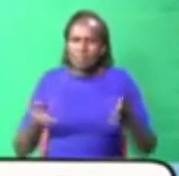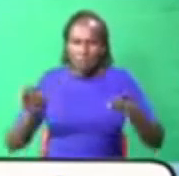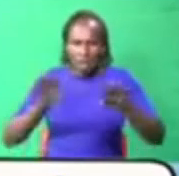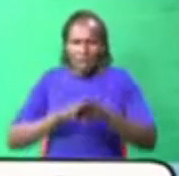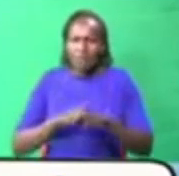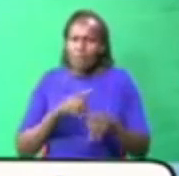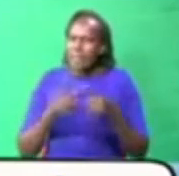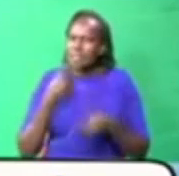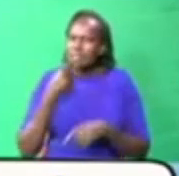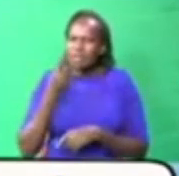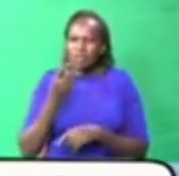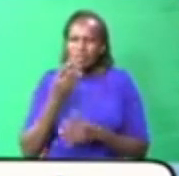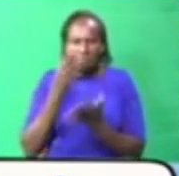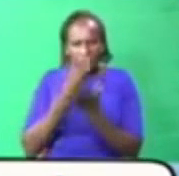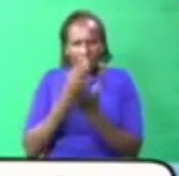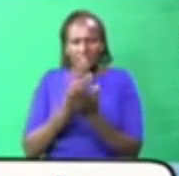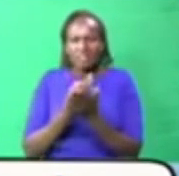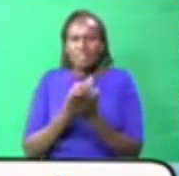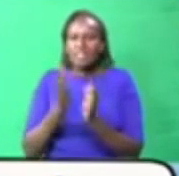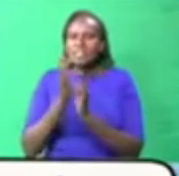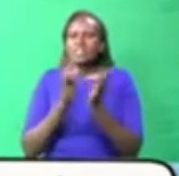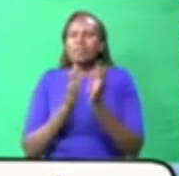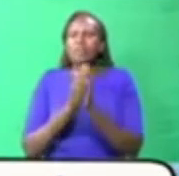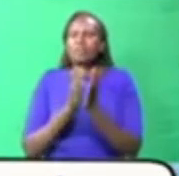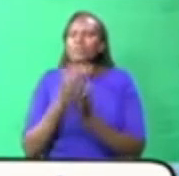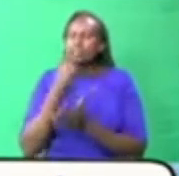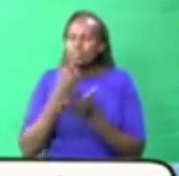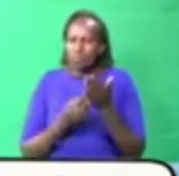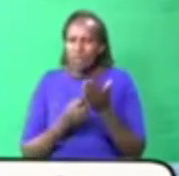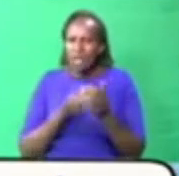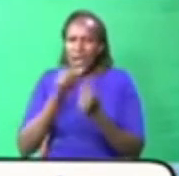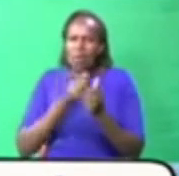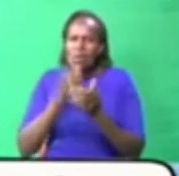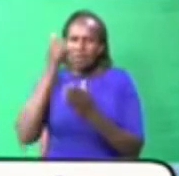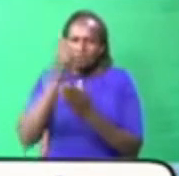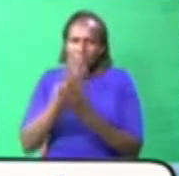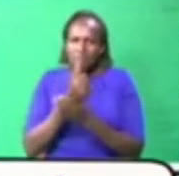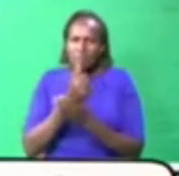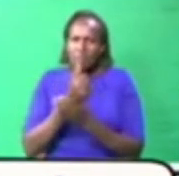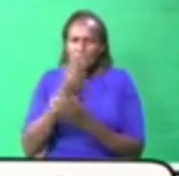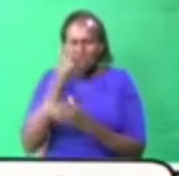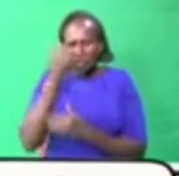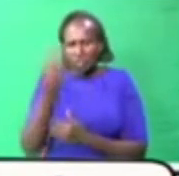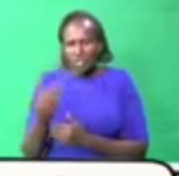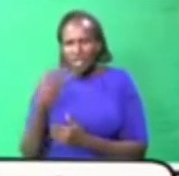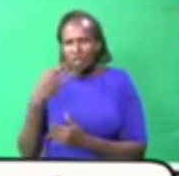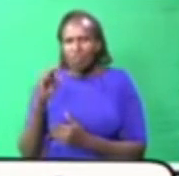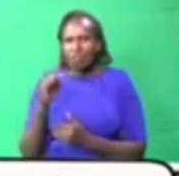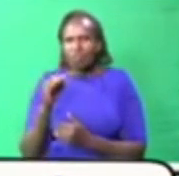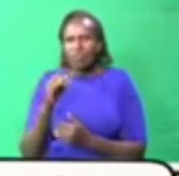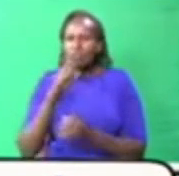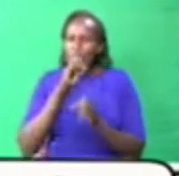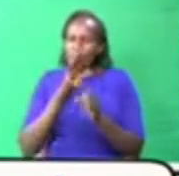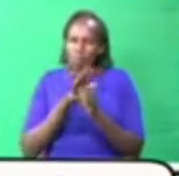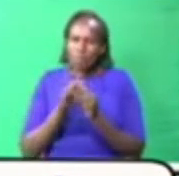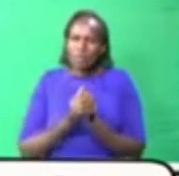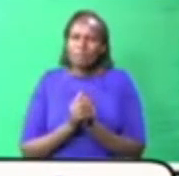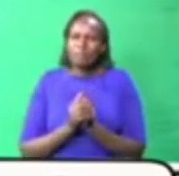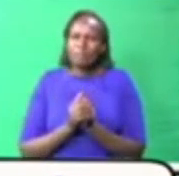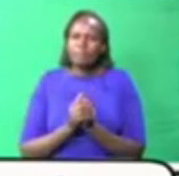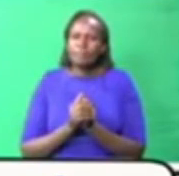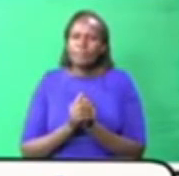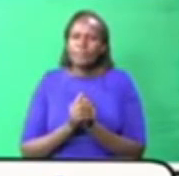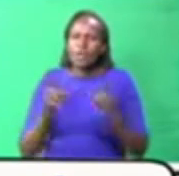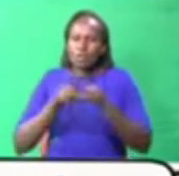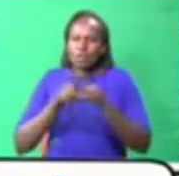let me tell you, those are facts. The Bible talks of Isaac because Isaac was a child of the covenant. The Bible says that Isaac planted and the